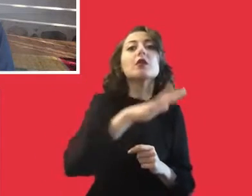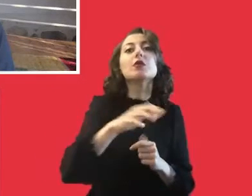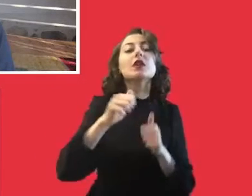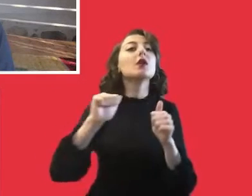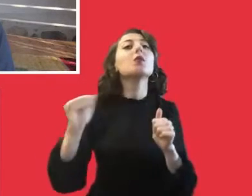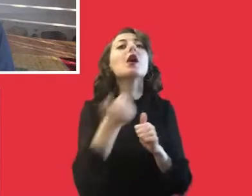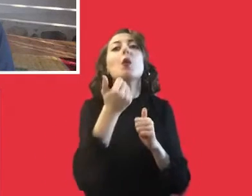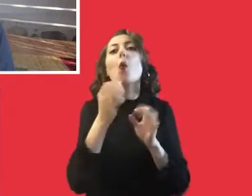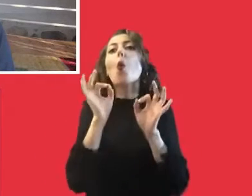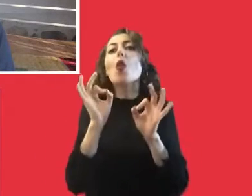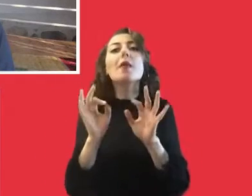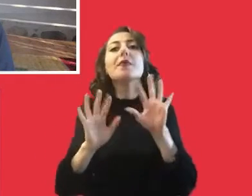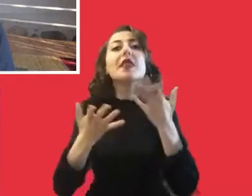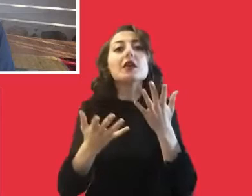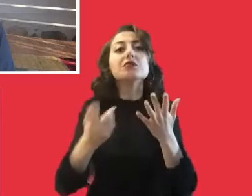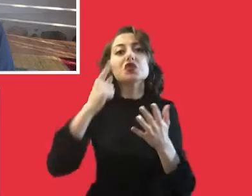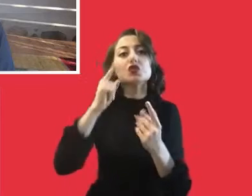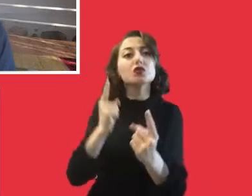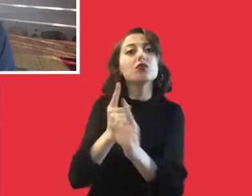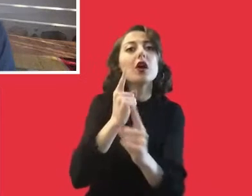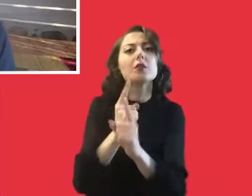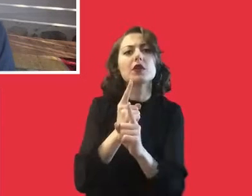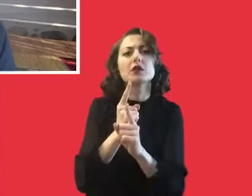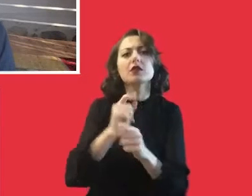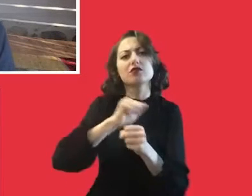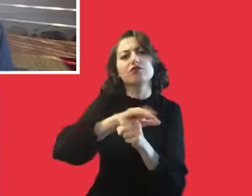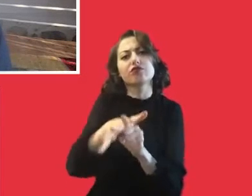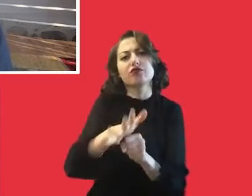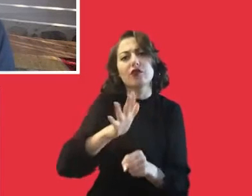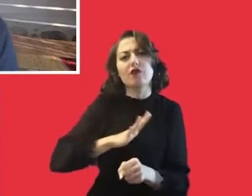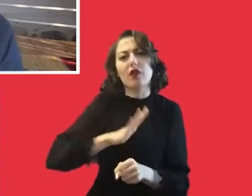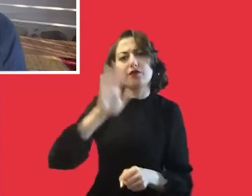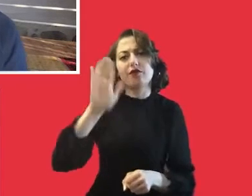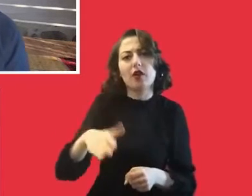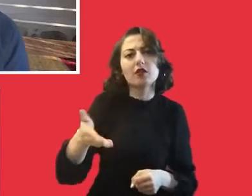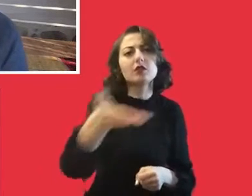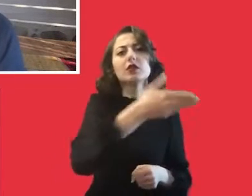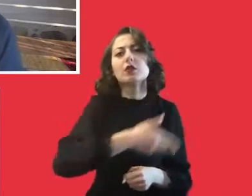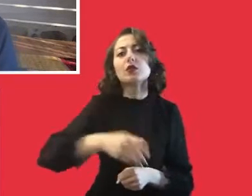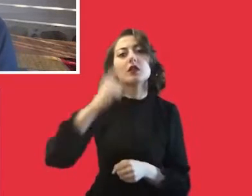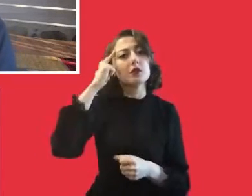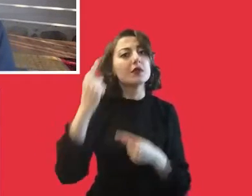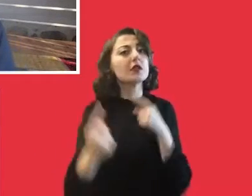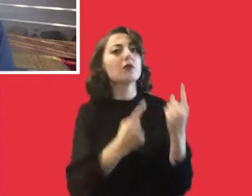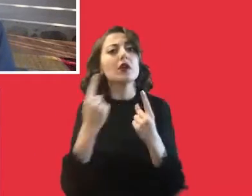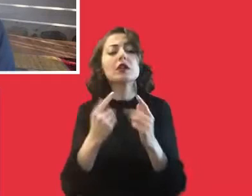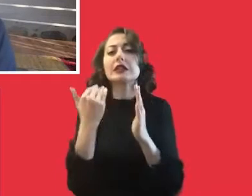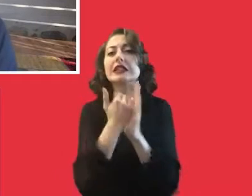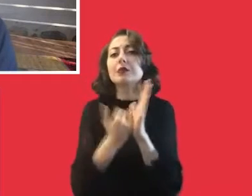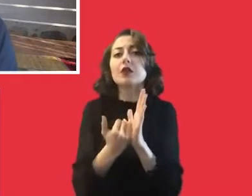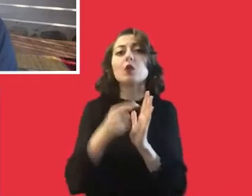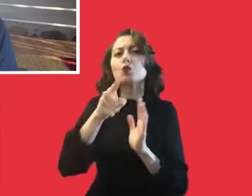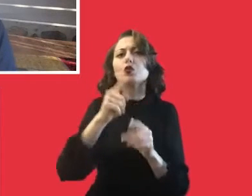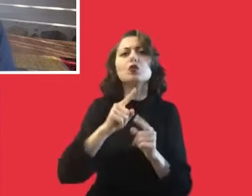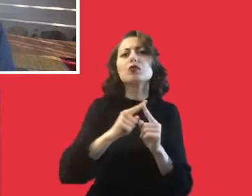this içerisinde. process? Ve bir pandemi dönemi In geçiriyoruz hep addition, beraber. we are now Yarattığınız undergoing a sosyal eğitim pandemic çalışmaları process, bu and what süreçten is your nasıl